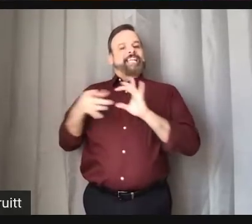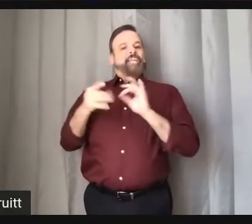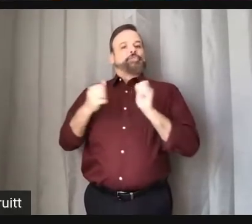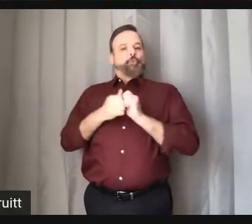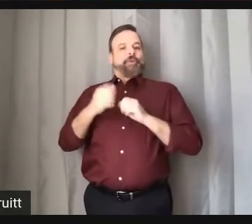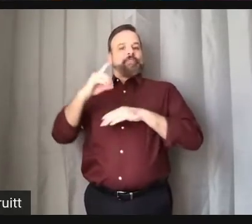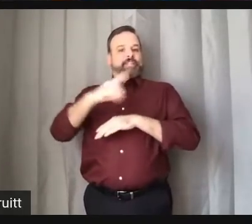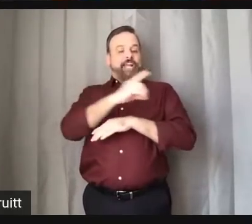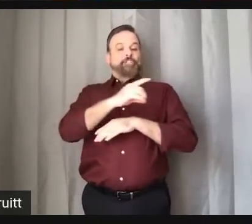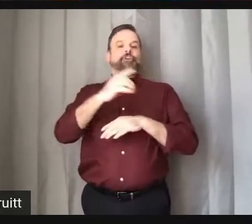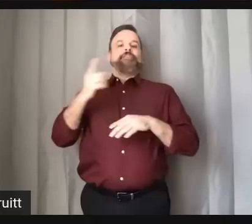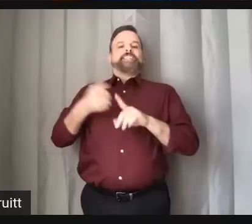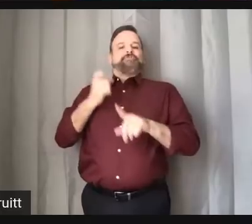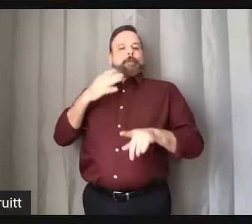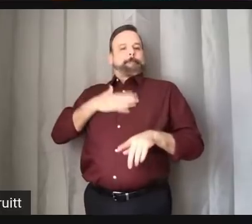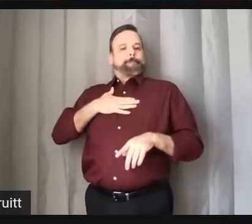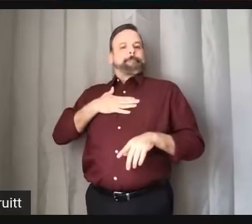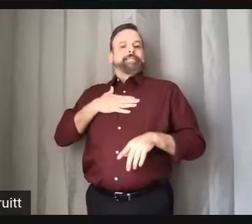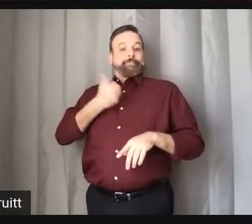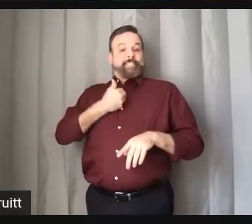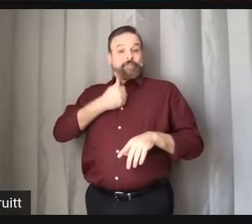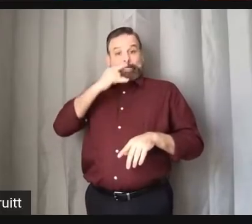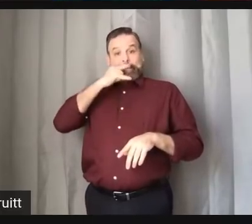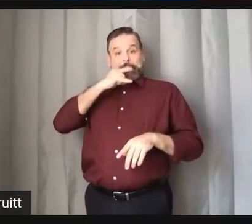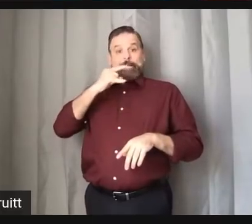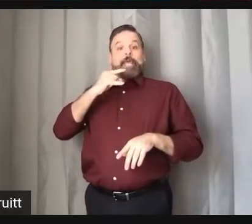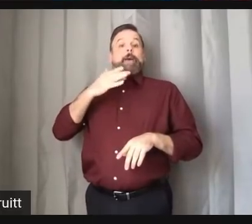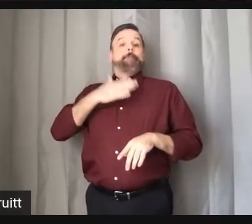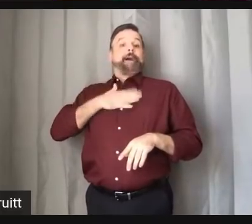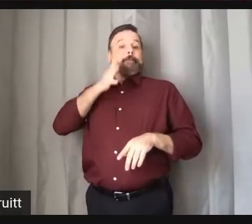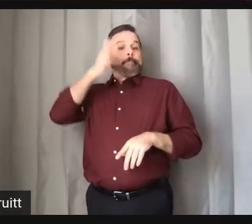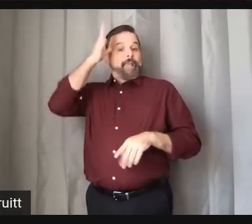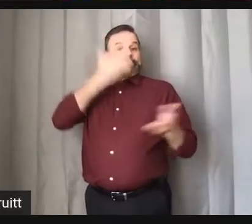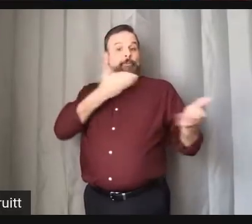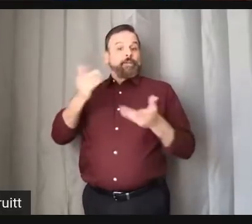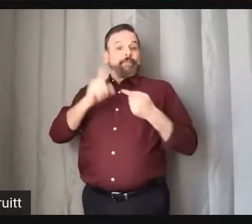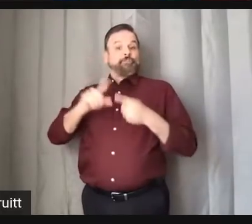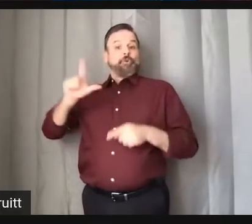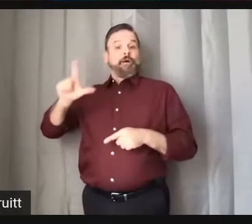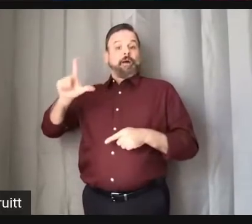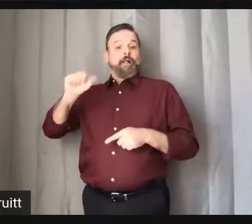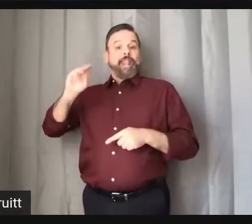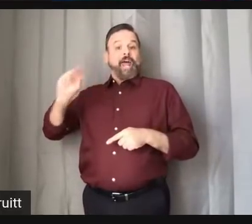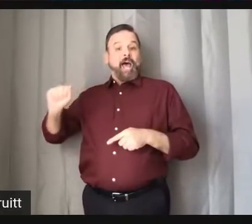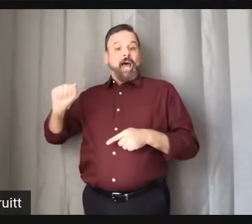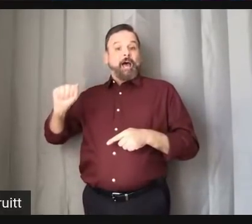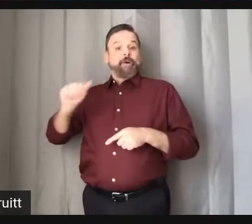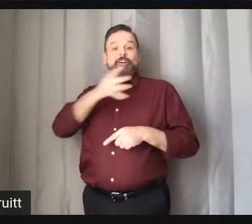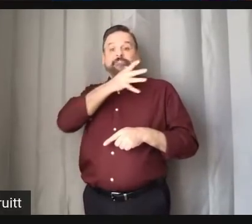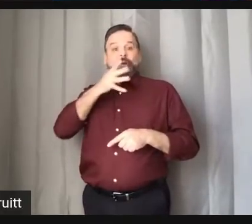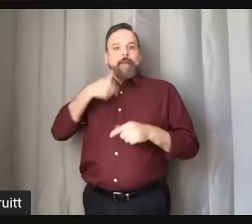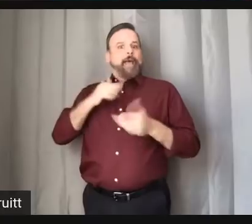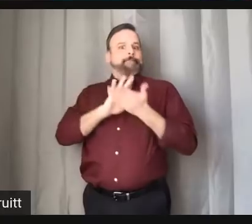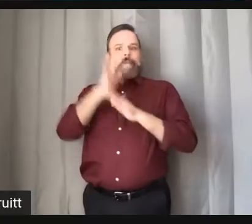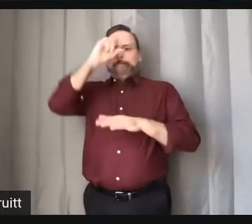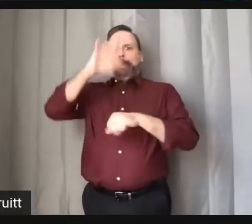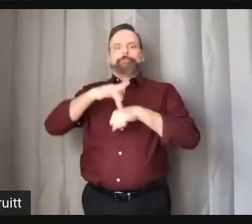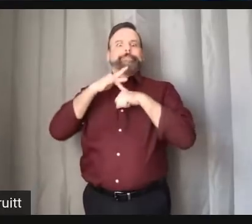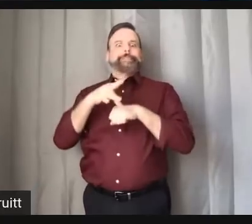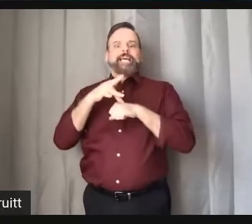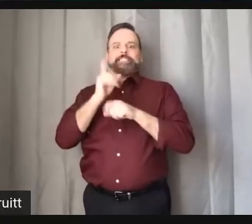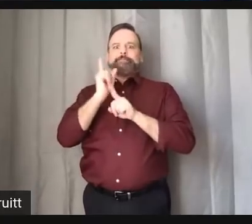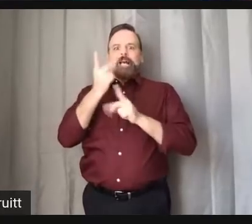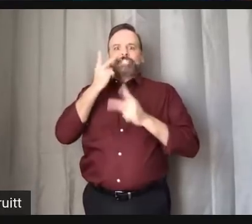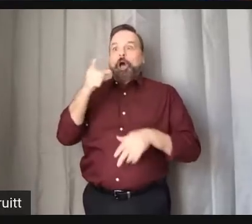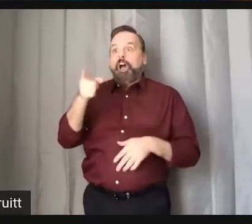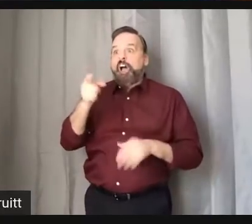kid and my parents made the mistake of bringing me to a llama farm. And I was like obsessed with llamas instantly. The second I saw them, I was like,